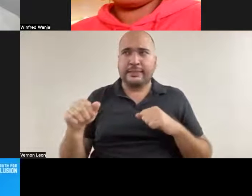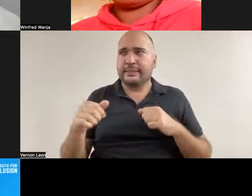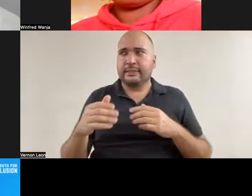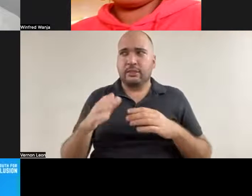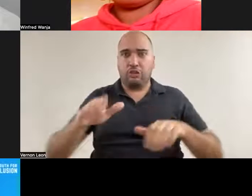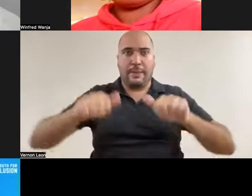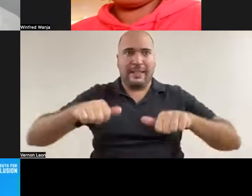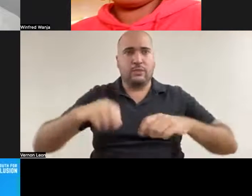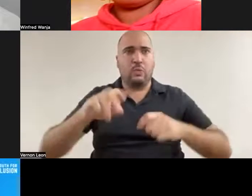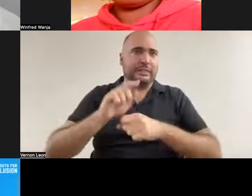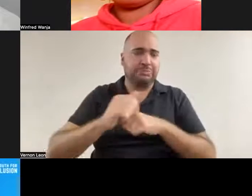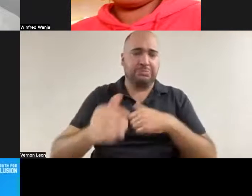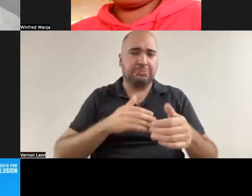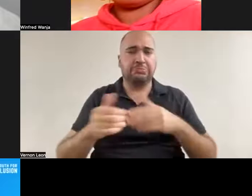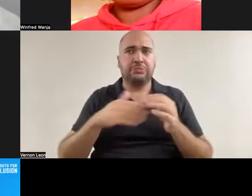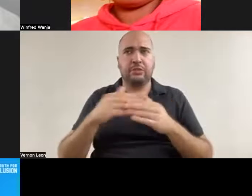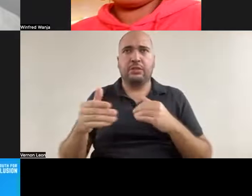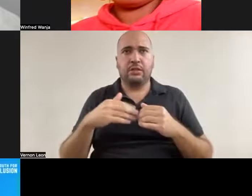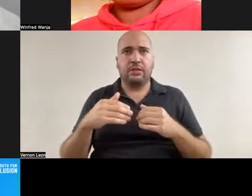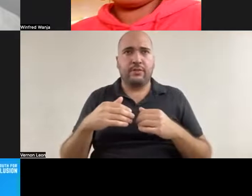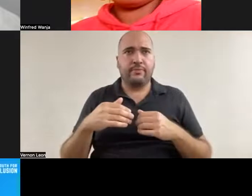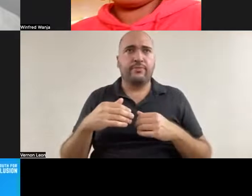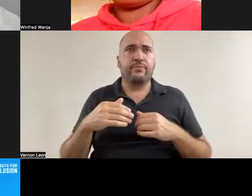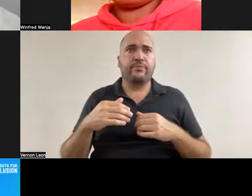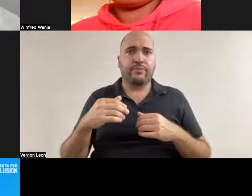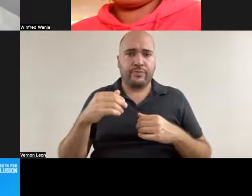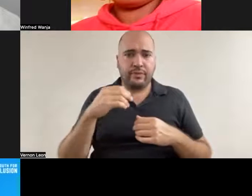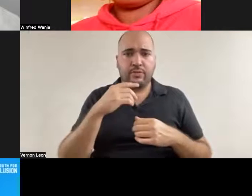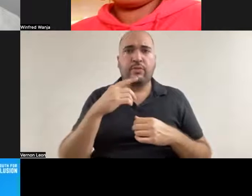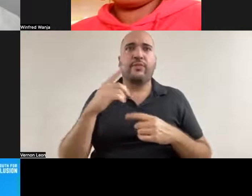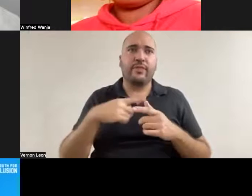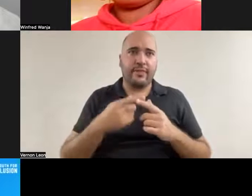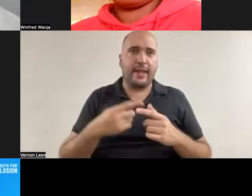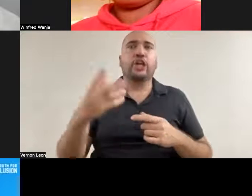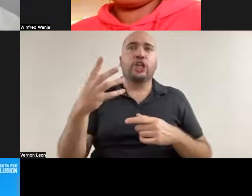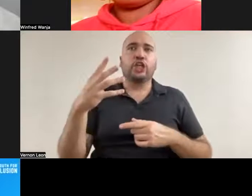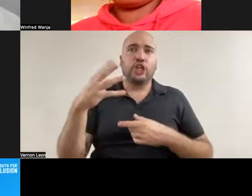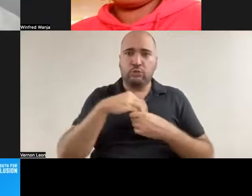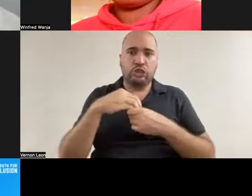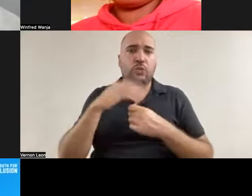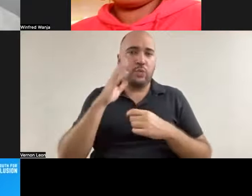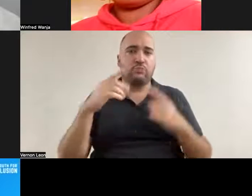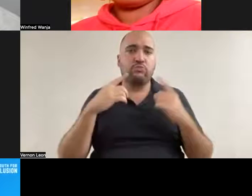or disabilities, love, inclusion prevails.